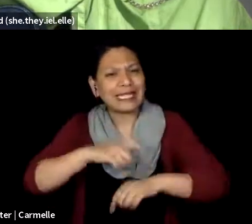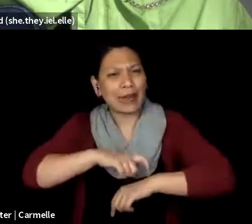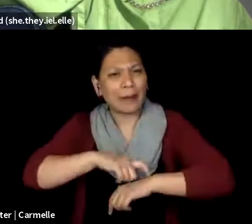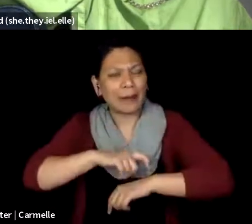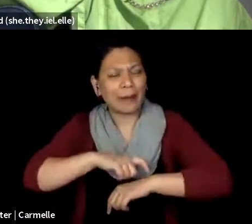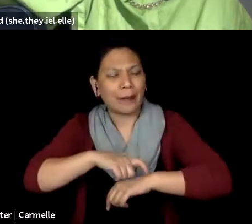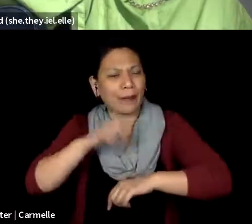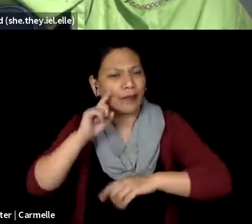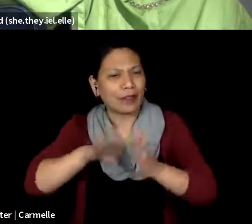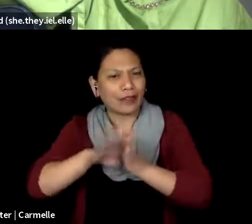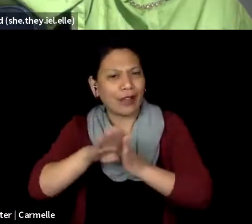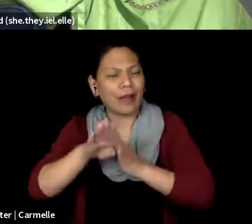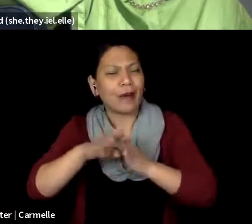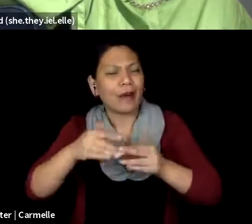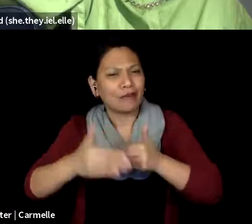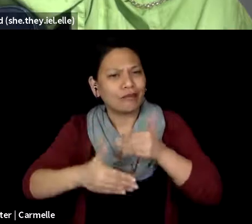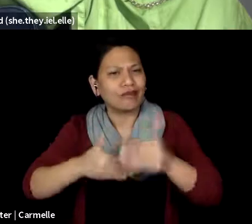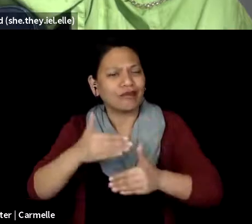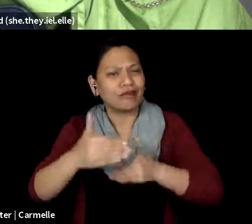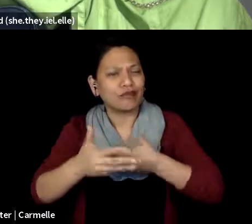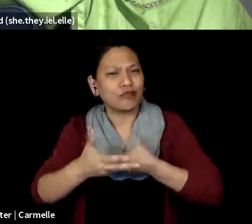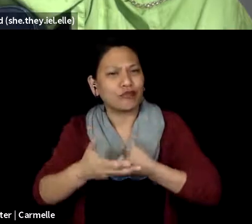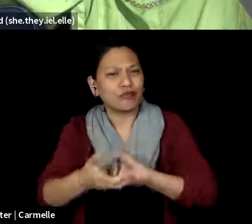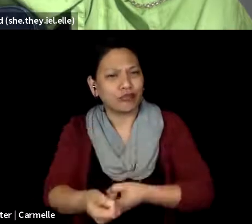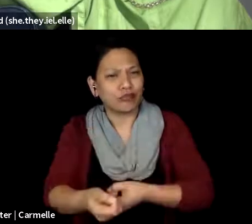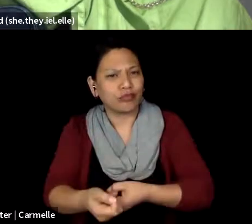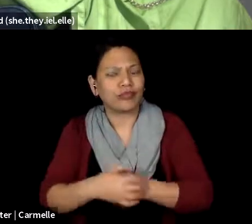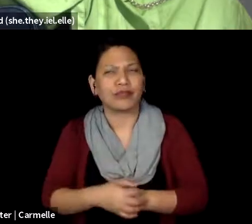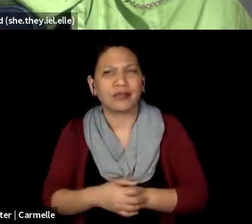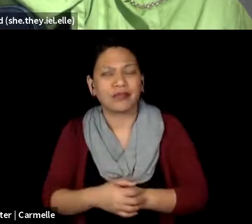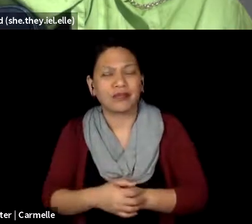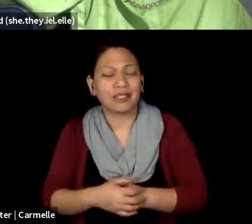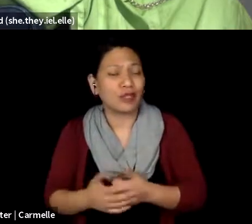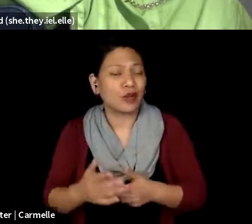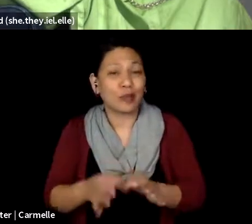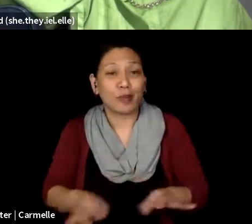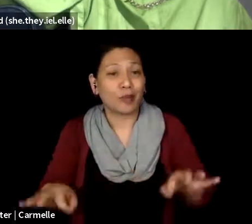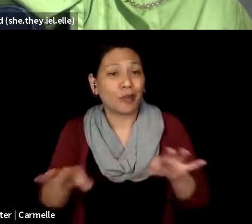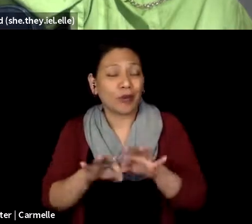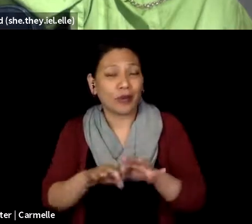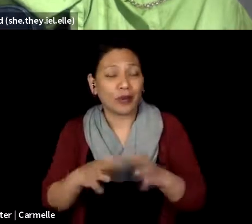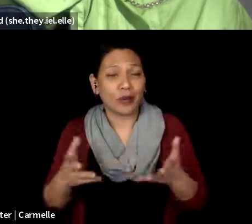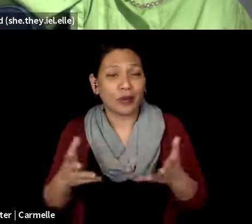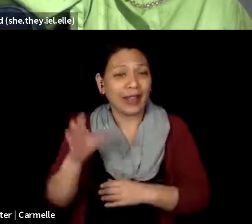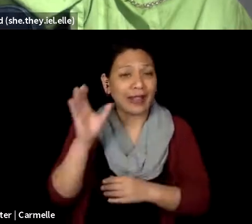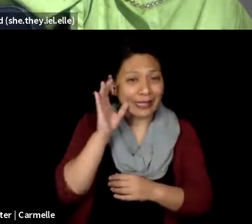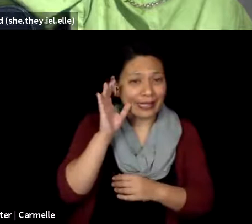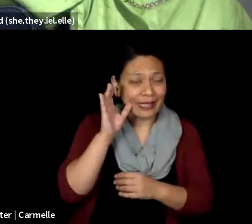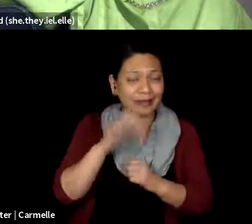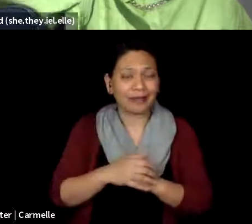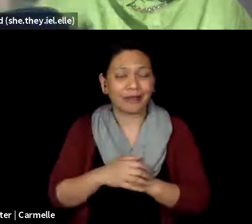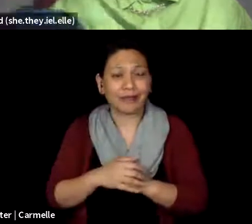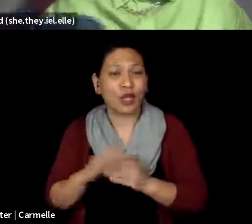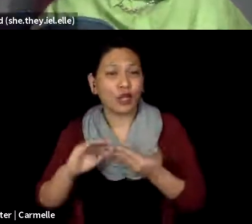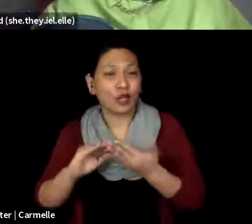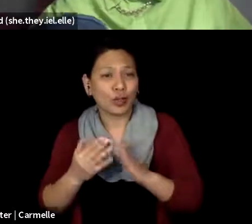so I think listening, I think community engagement and not making it tokenism, that